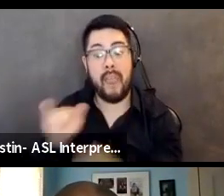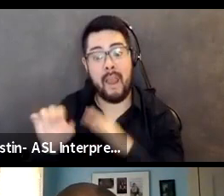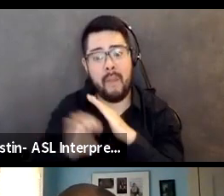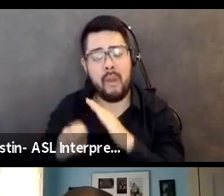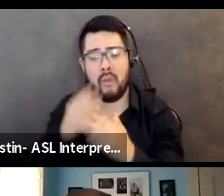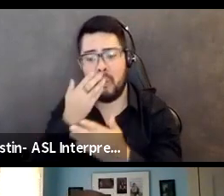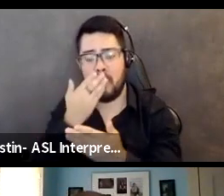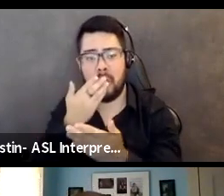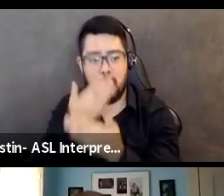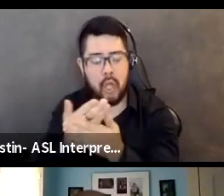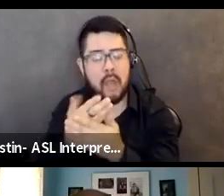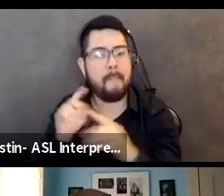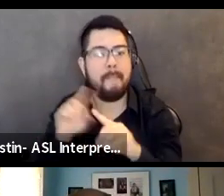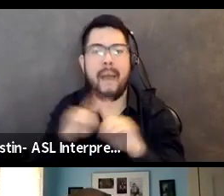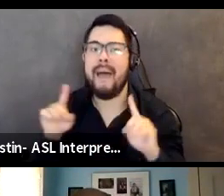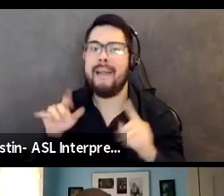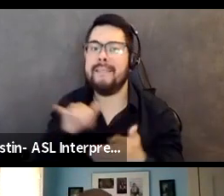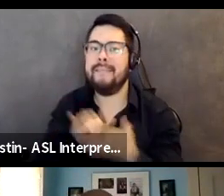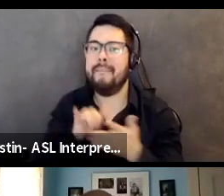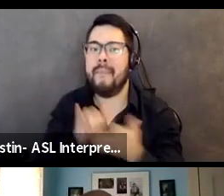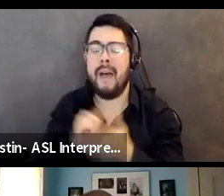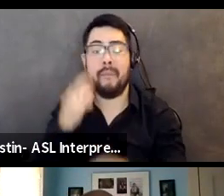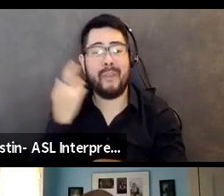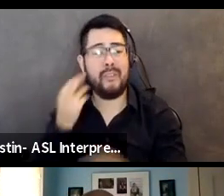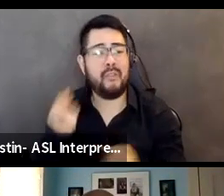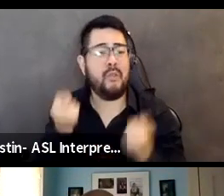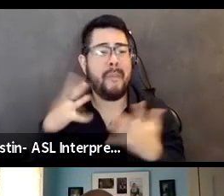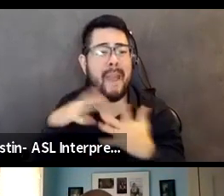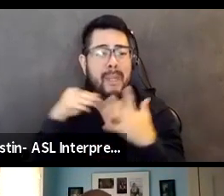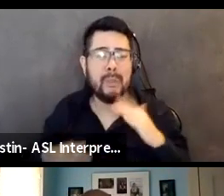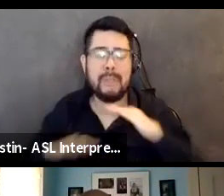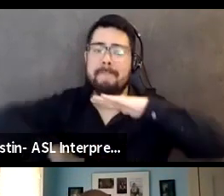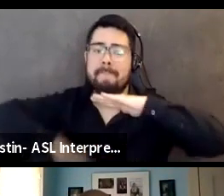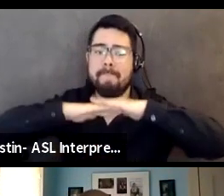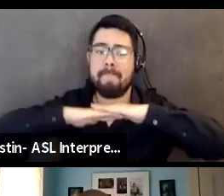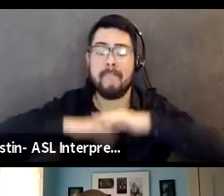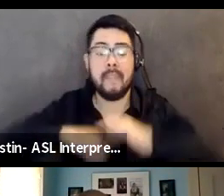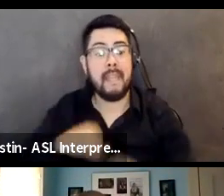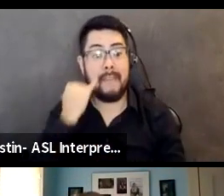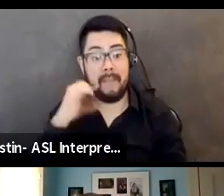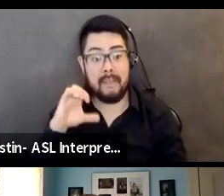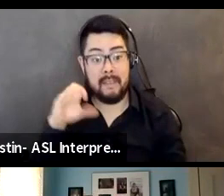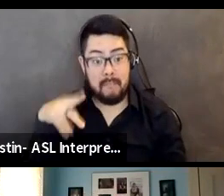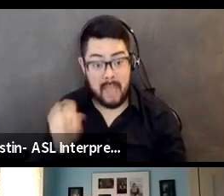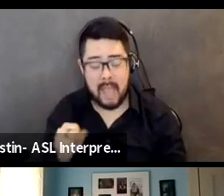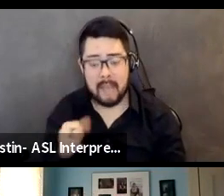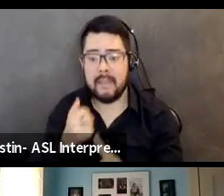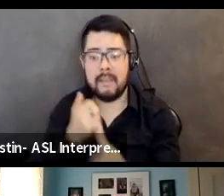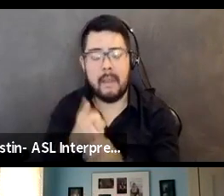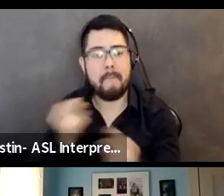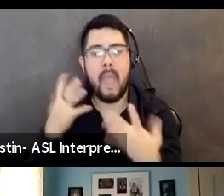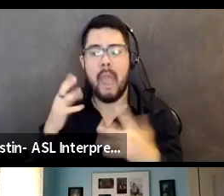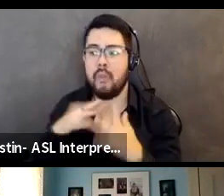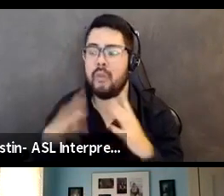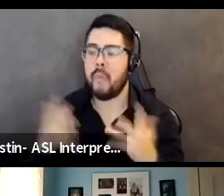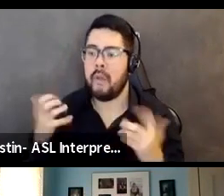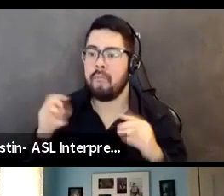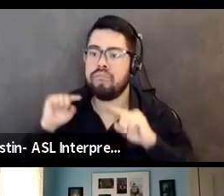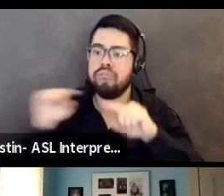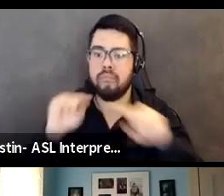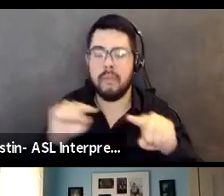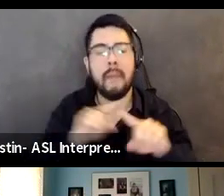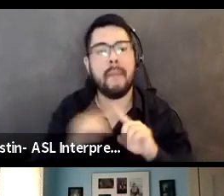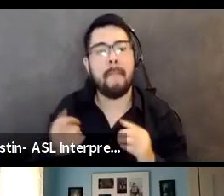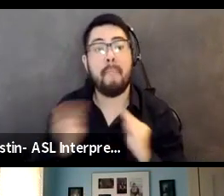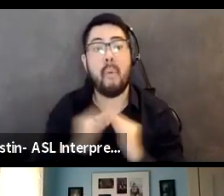this is not even feasible because of capacity a cps preschool would be in high demand as more young families are moving